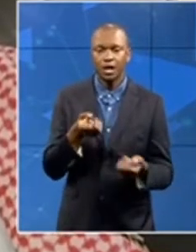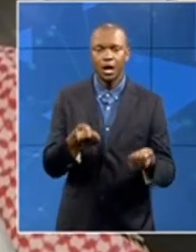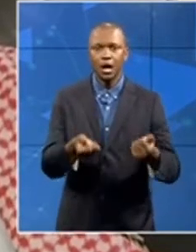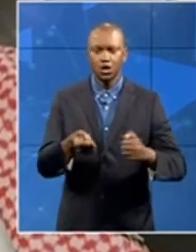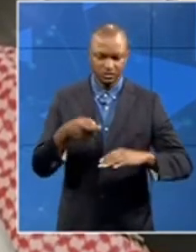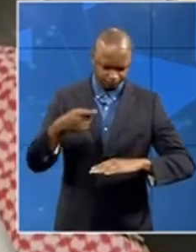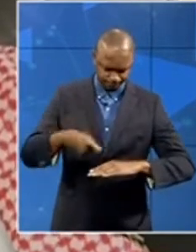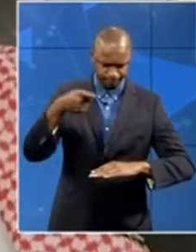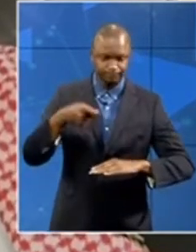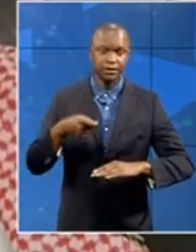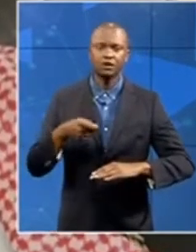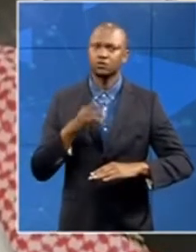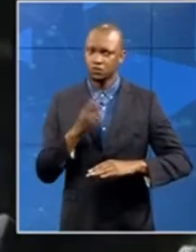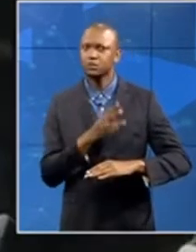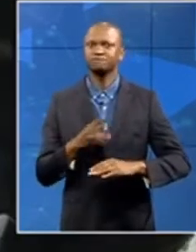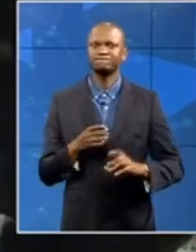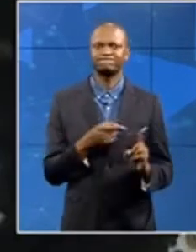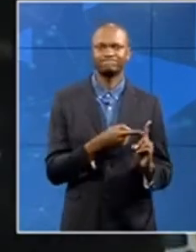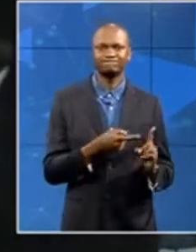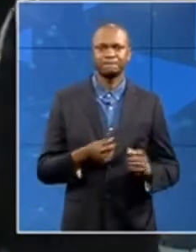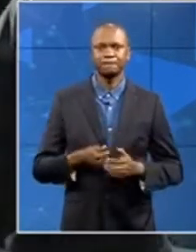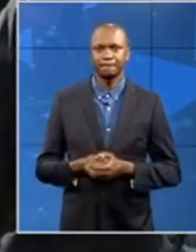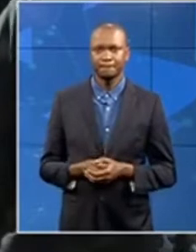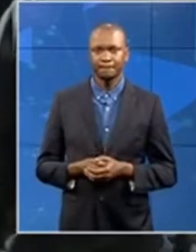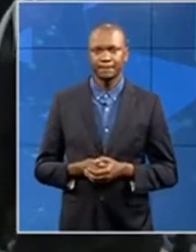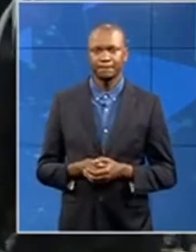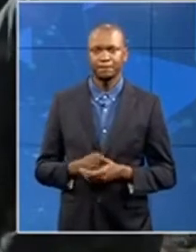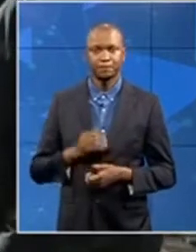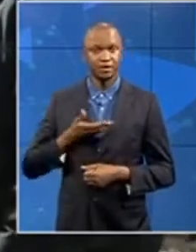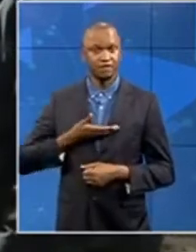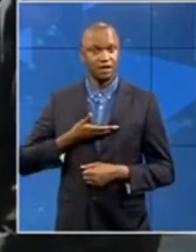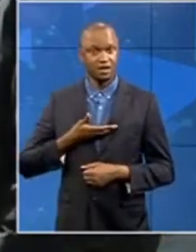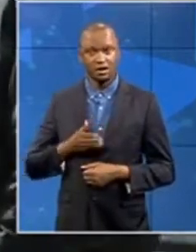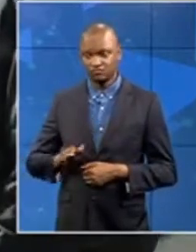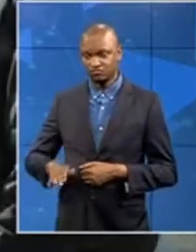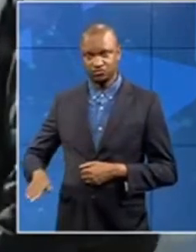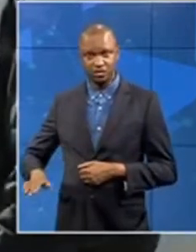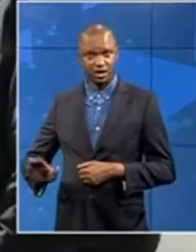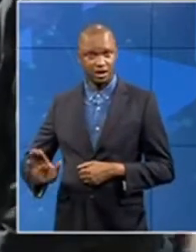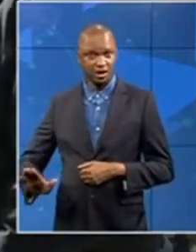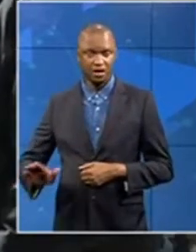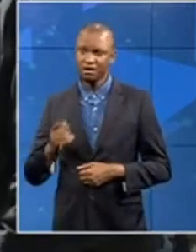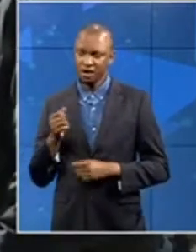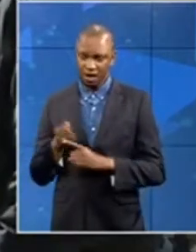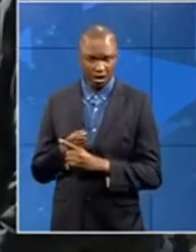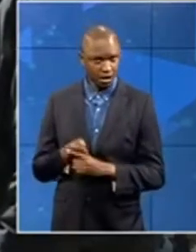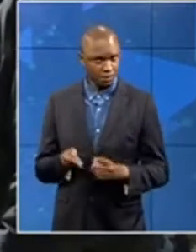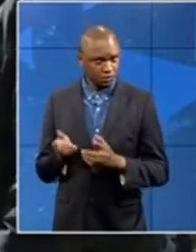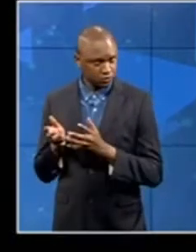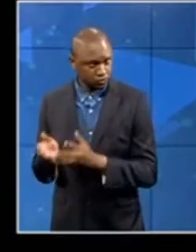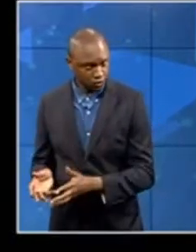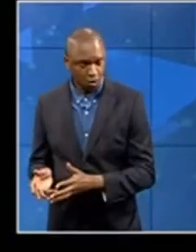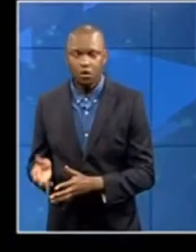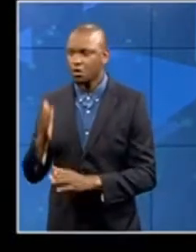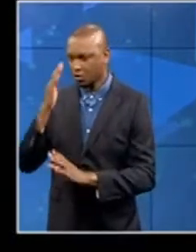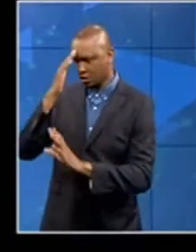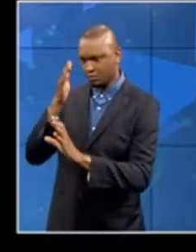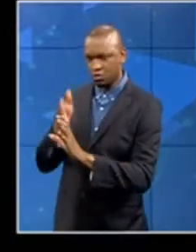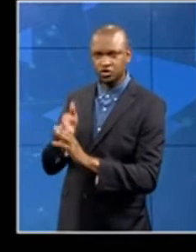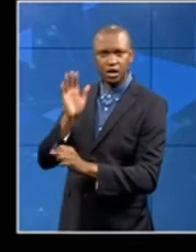the court will be able to assist them. Babe walabantwana uthi lokuhlukunyetwa kwalabantwana bakhe sekwende monakalo engcondweni